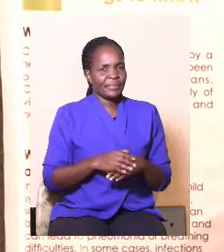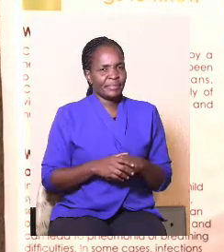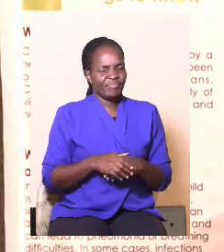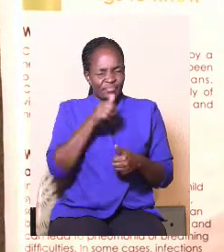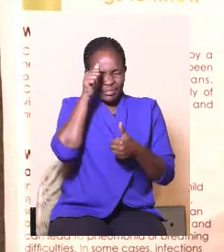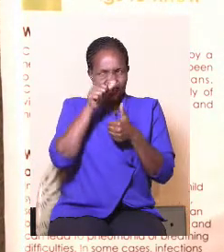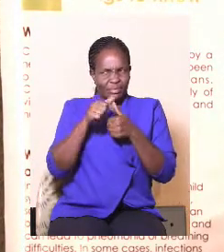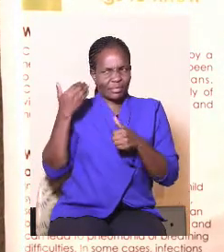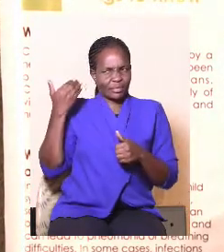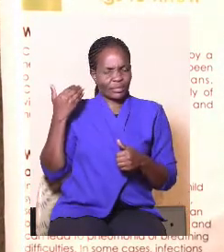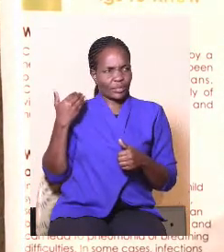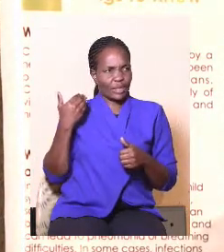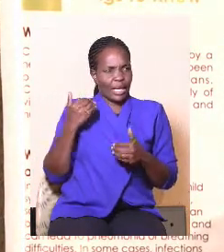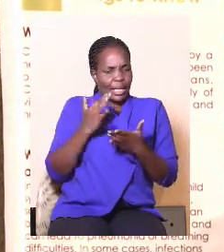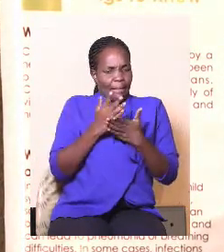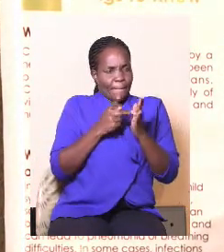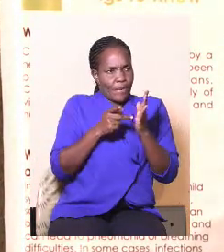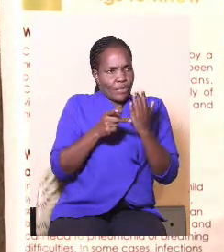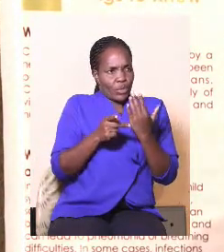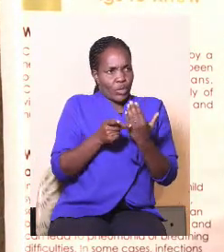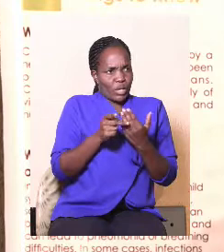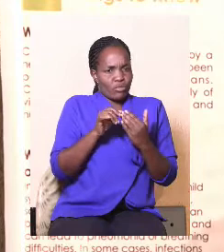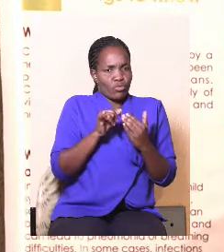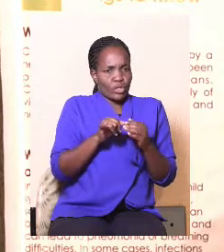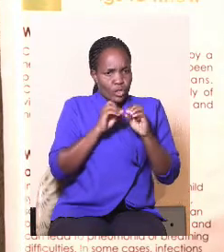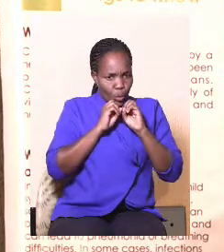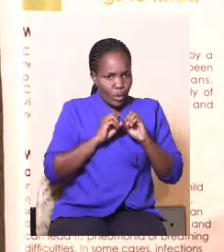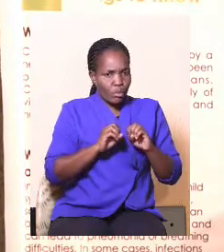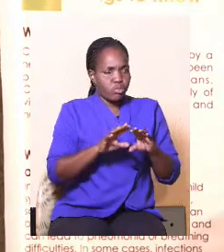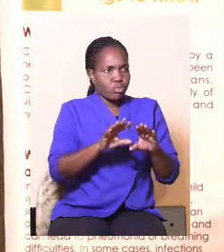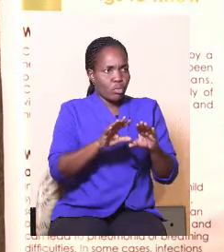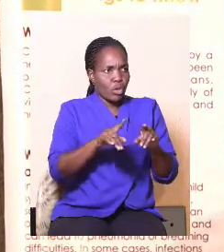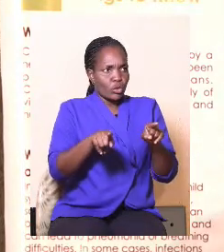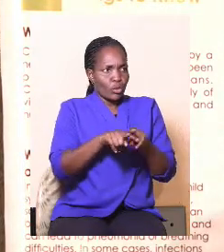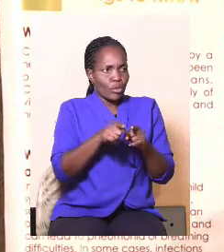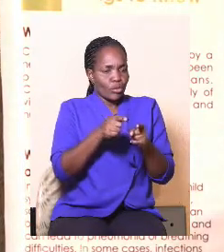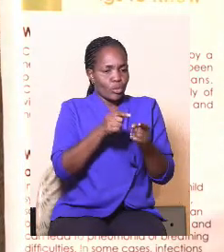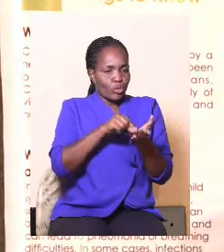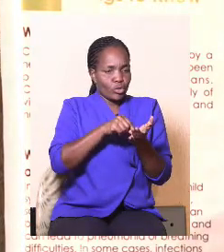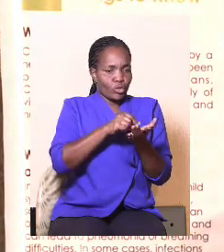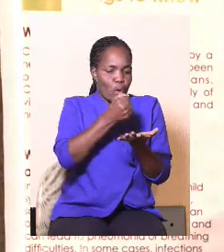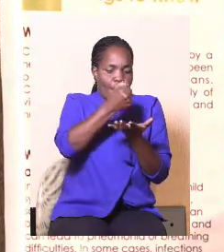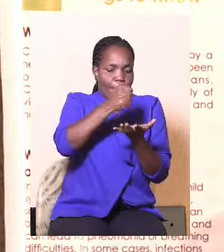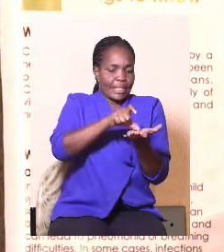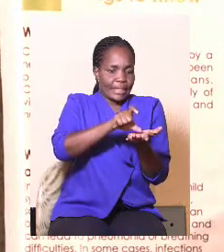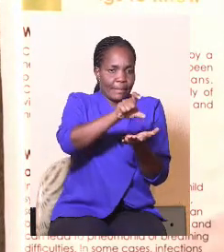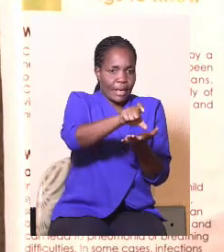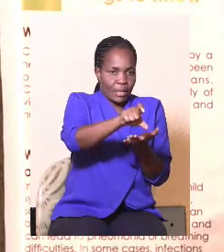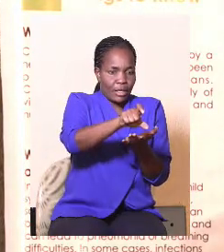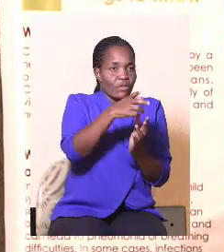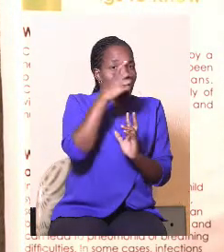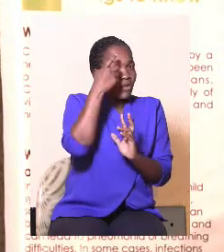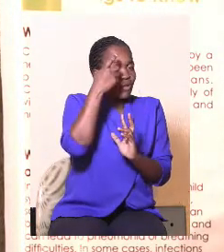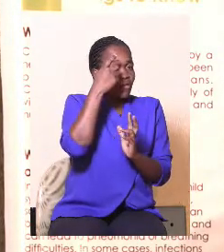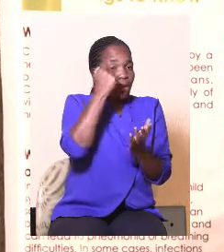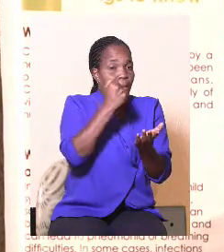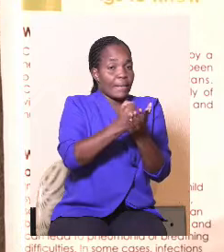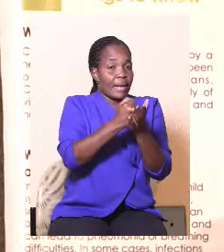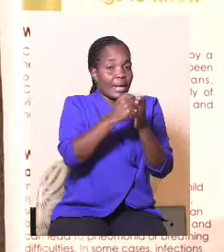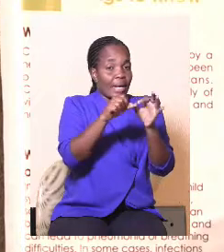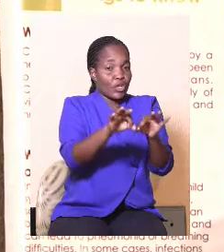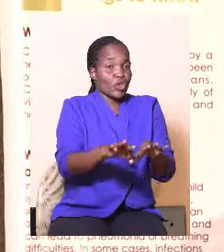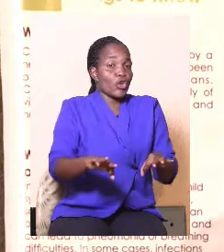the programs we have rolled out is to make money available to Agribank to support farmers,